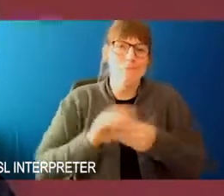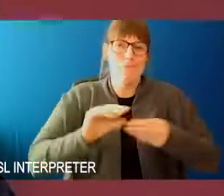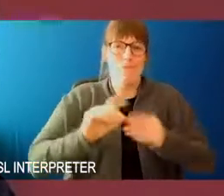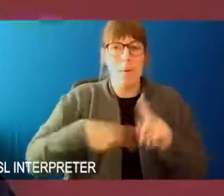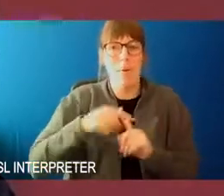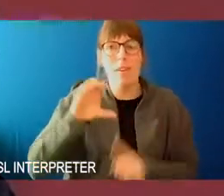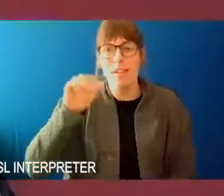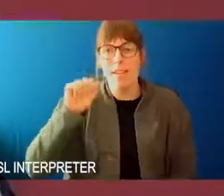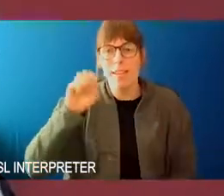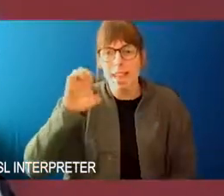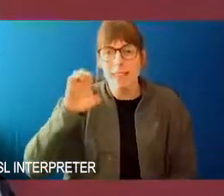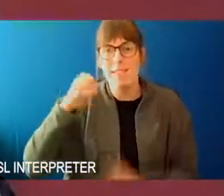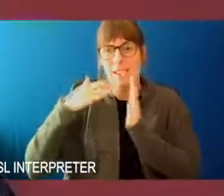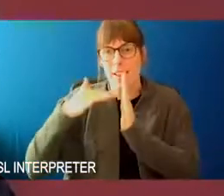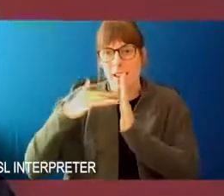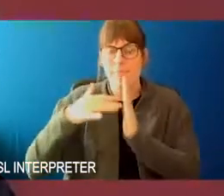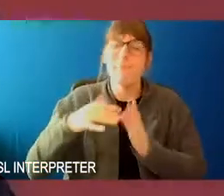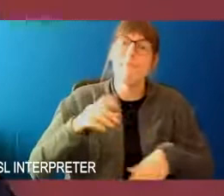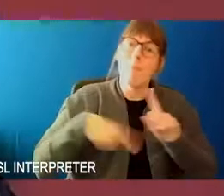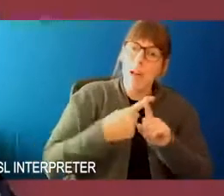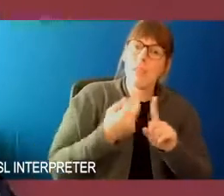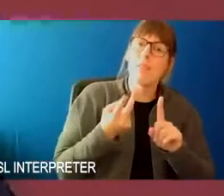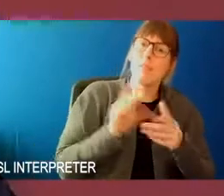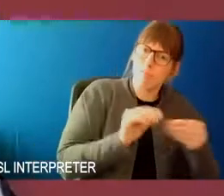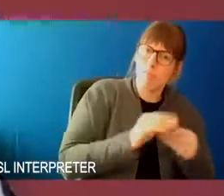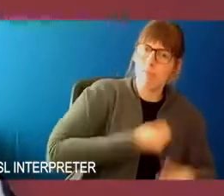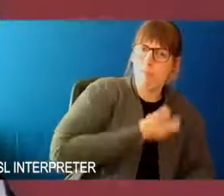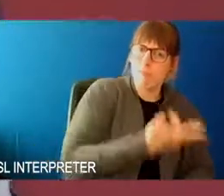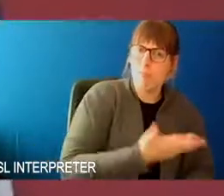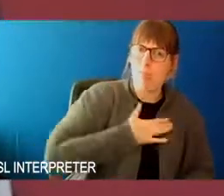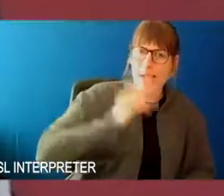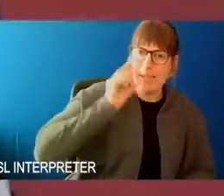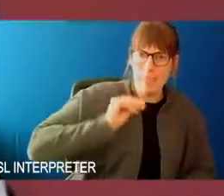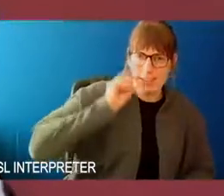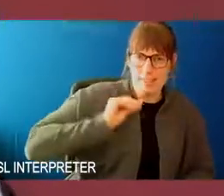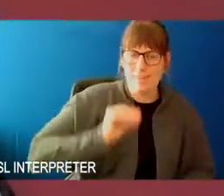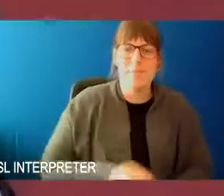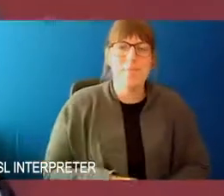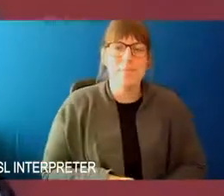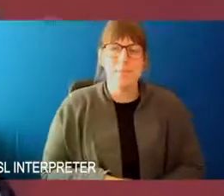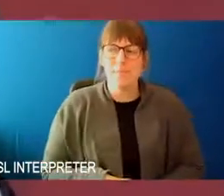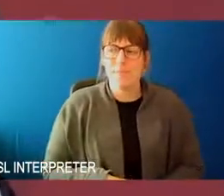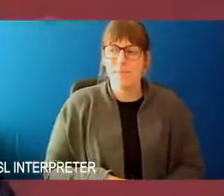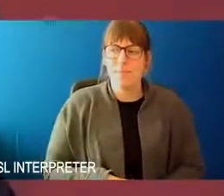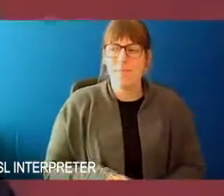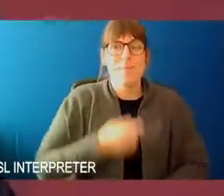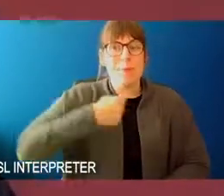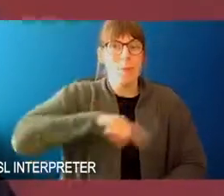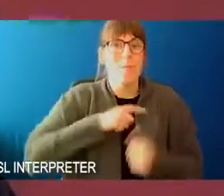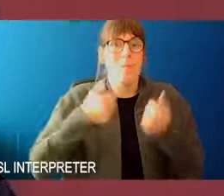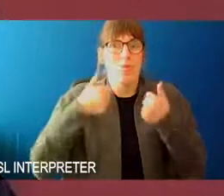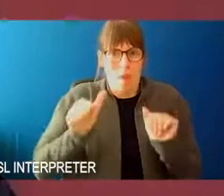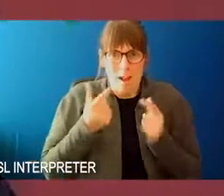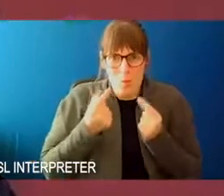you through a bit of a case study and talk to you about my experience and what